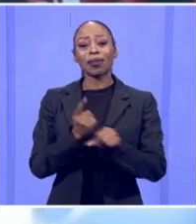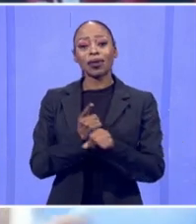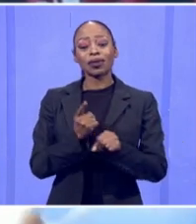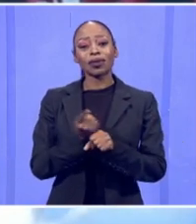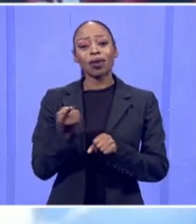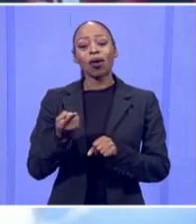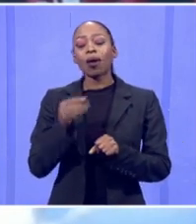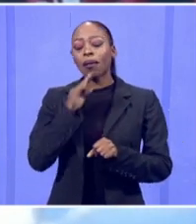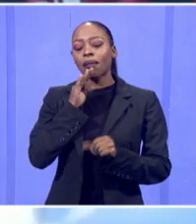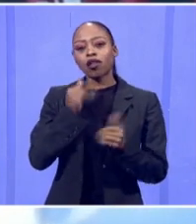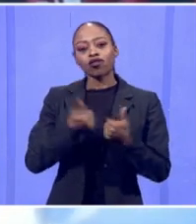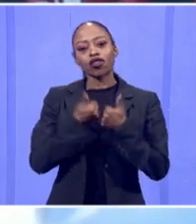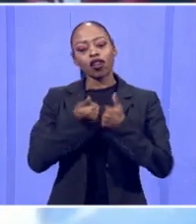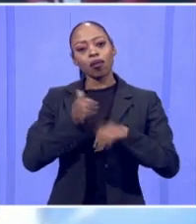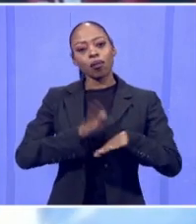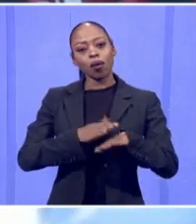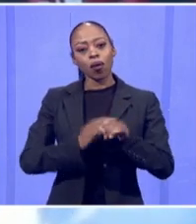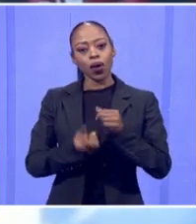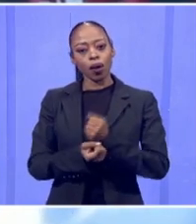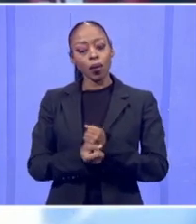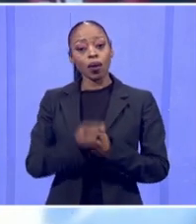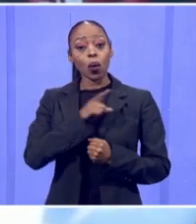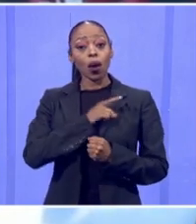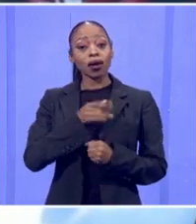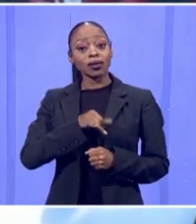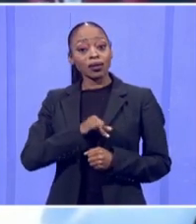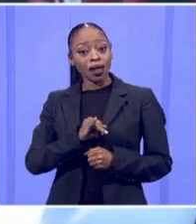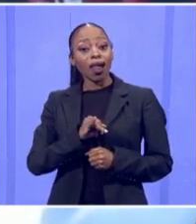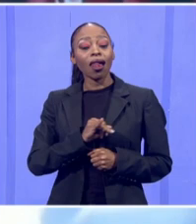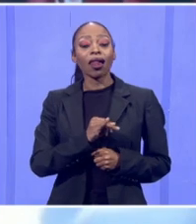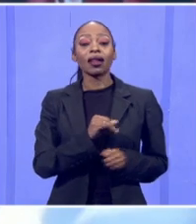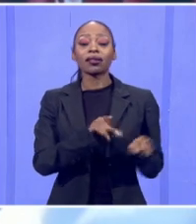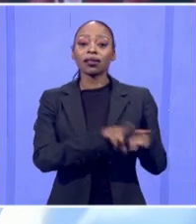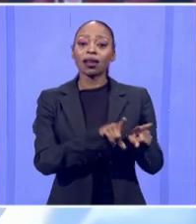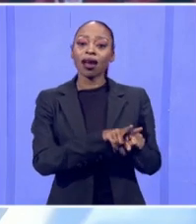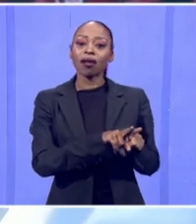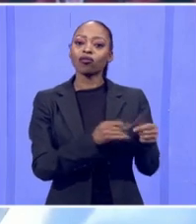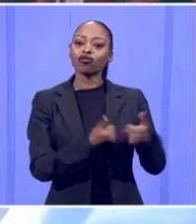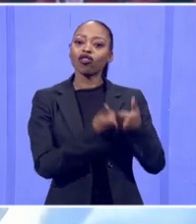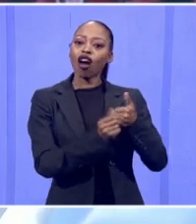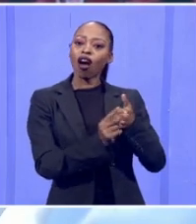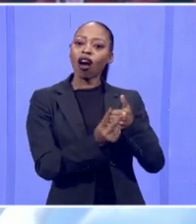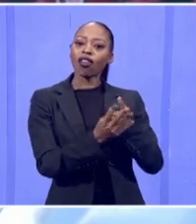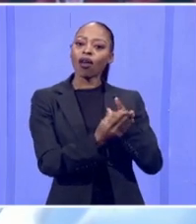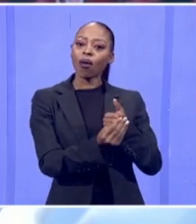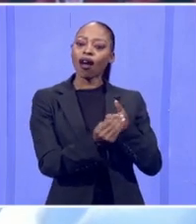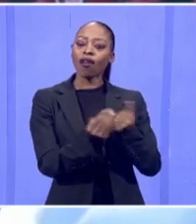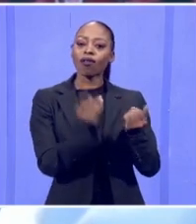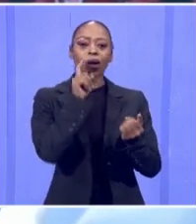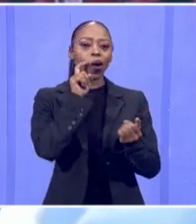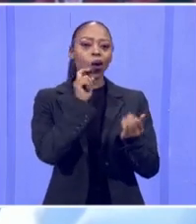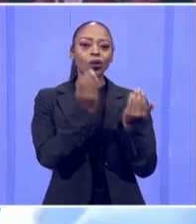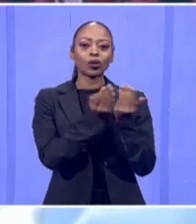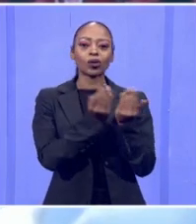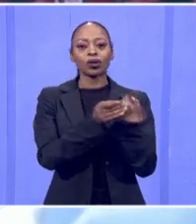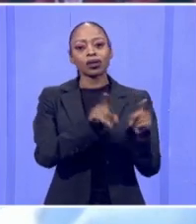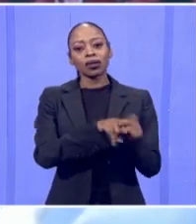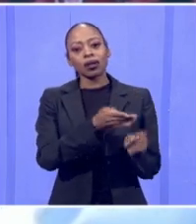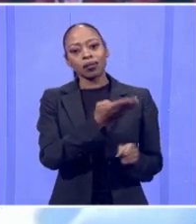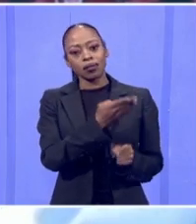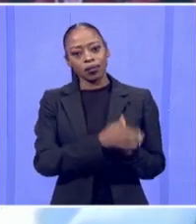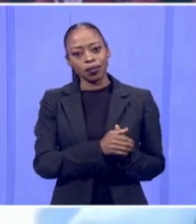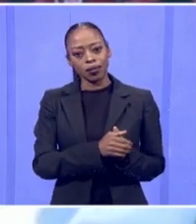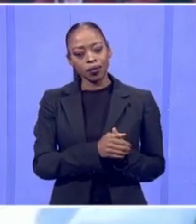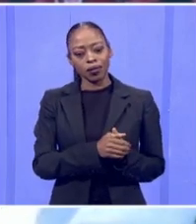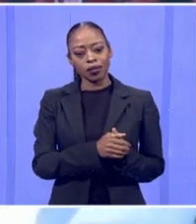another ongoing challenge whilst we still have our own challenges with old schools like this one. It's illegal to